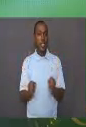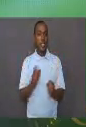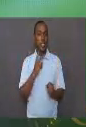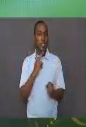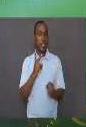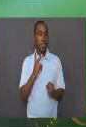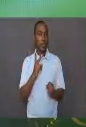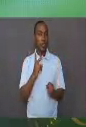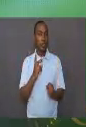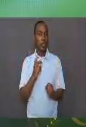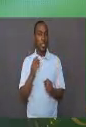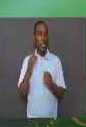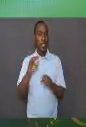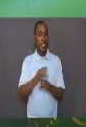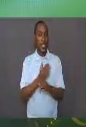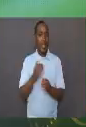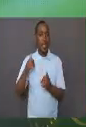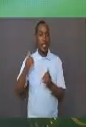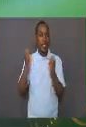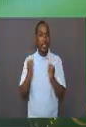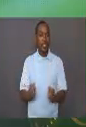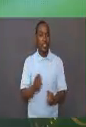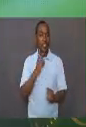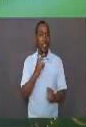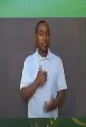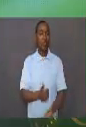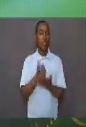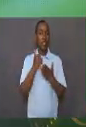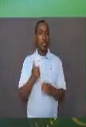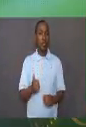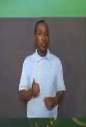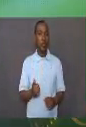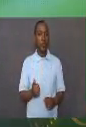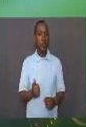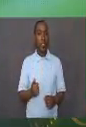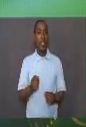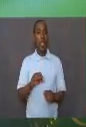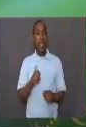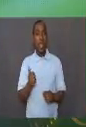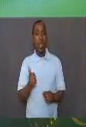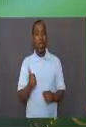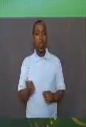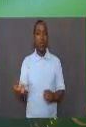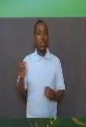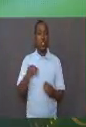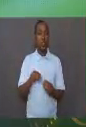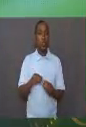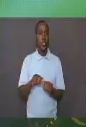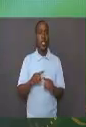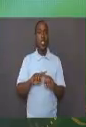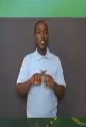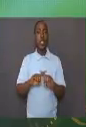cellular structure, but it can also help to see various kinds of